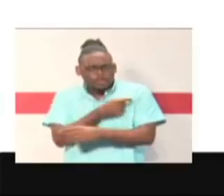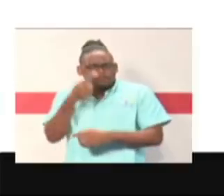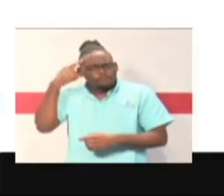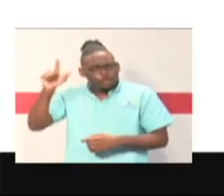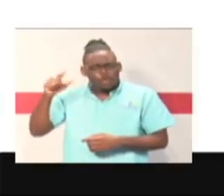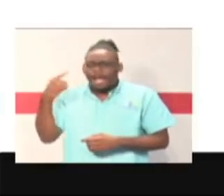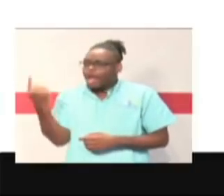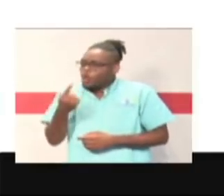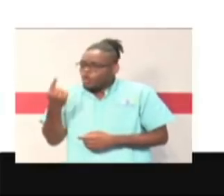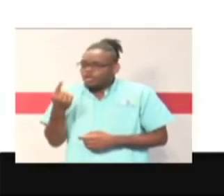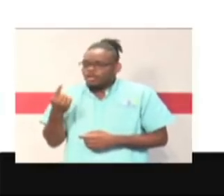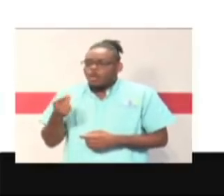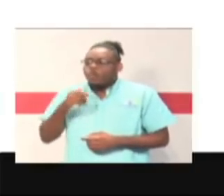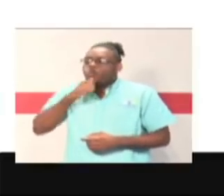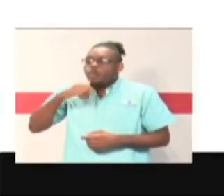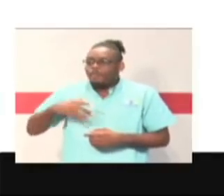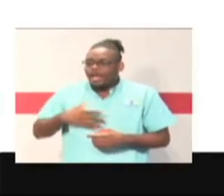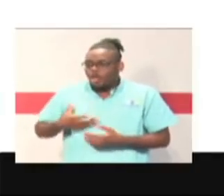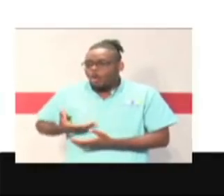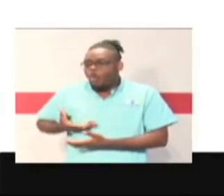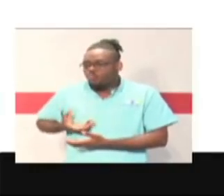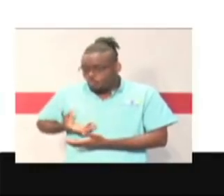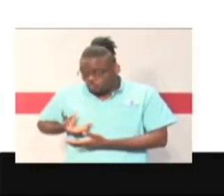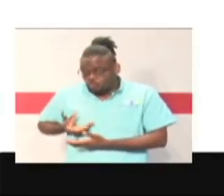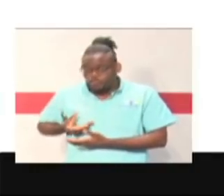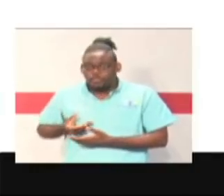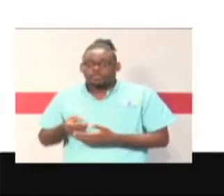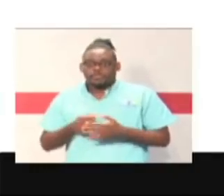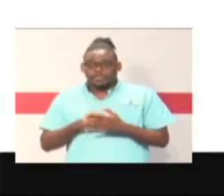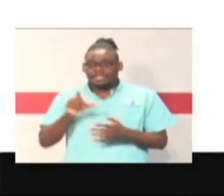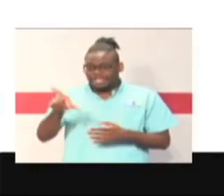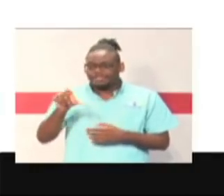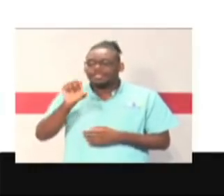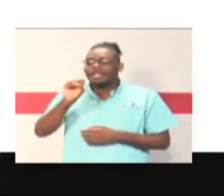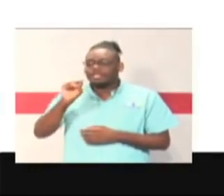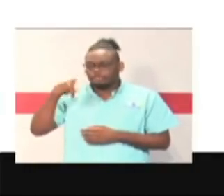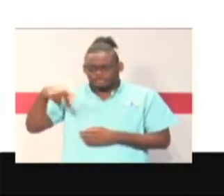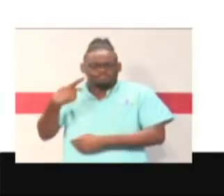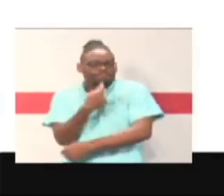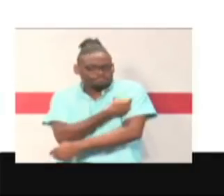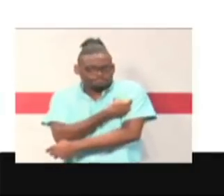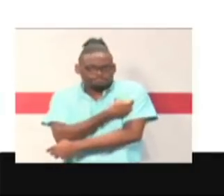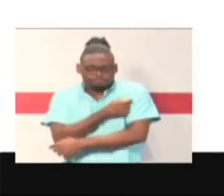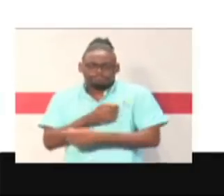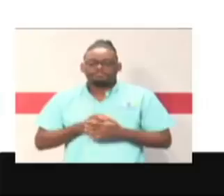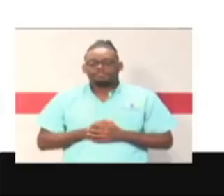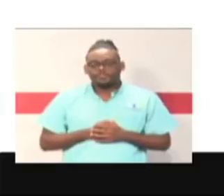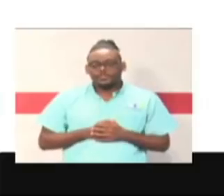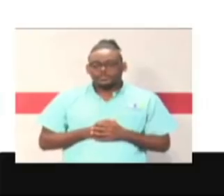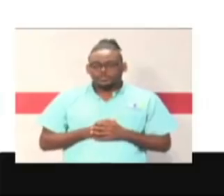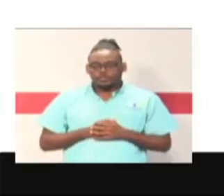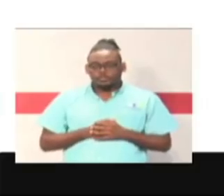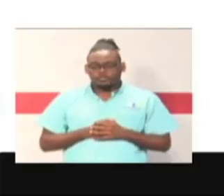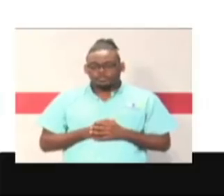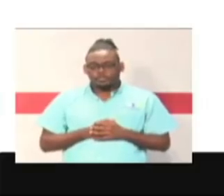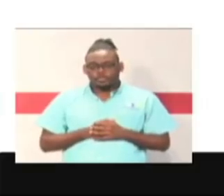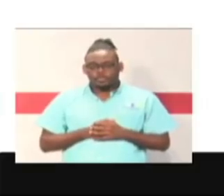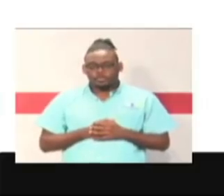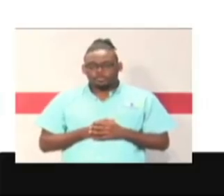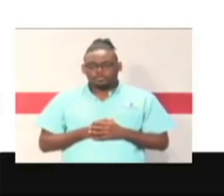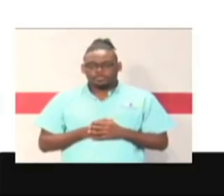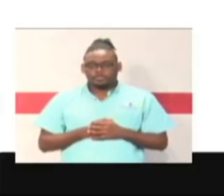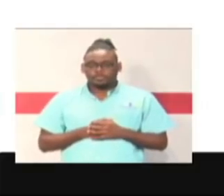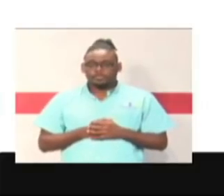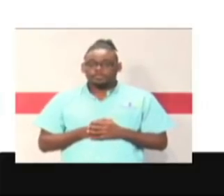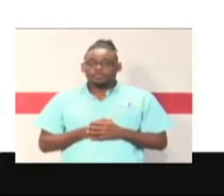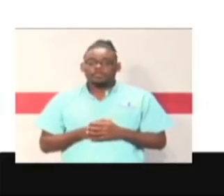you happen to be breastfeeding, you can safely receive the Sinopharm vaccine, and that program is rolling out. As of last